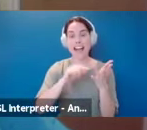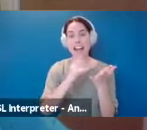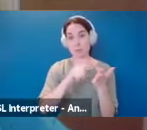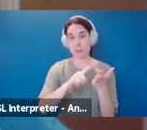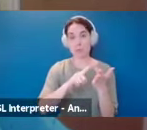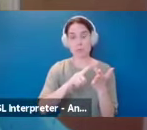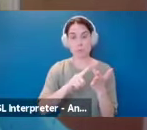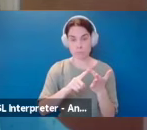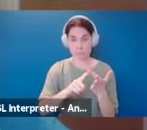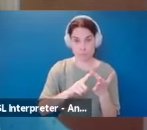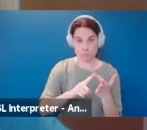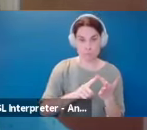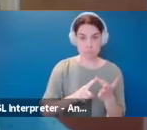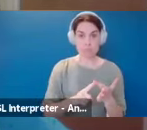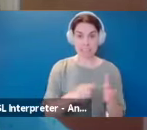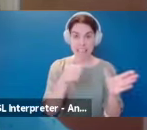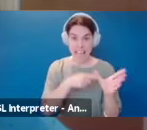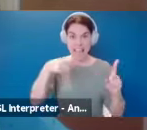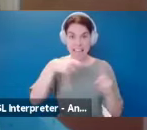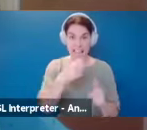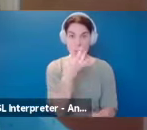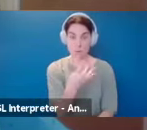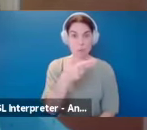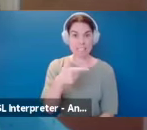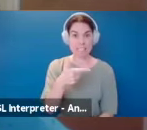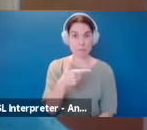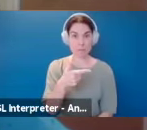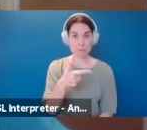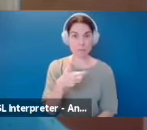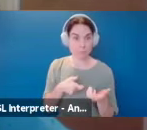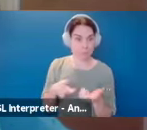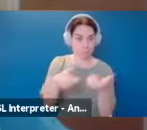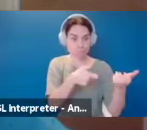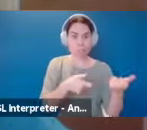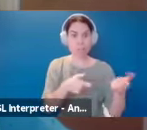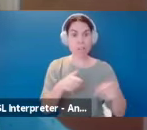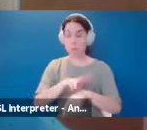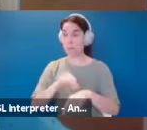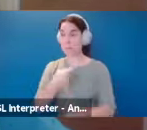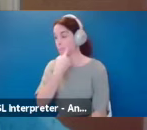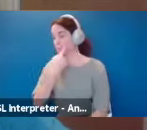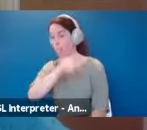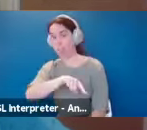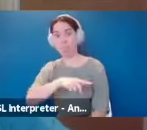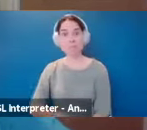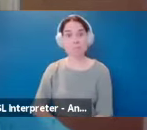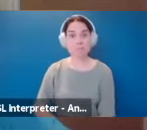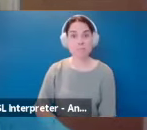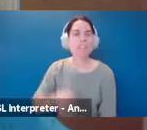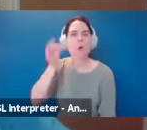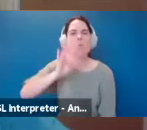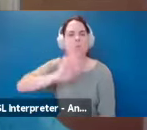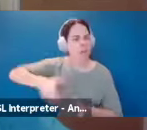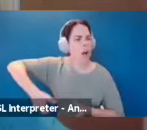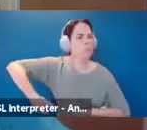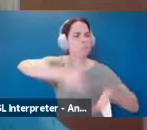nobody kills him. Not one policeman bats an eyelid. They chuck water to him, give him carte blanche to fire his gun